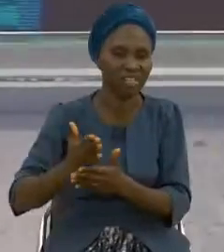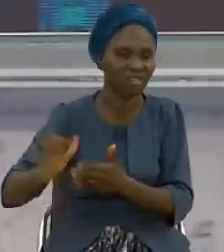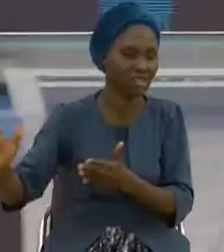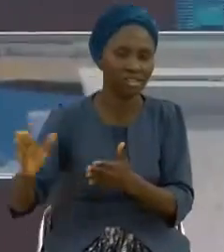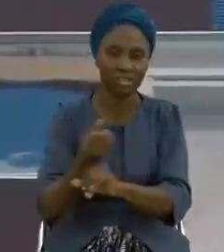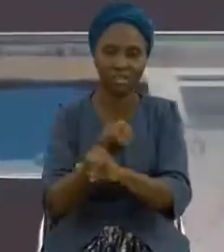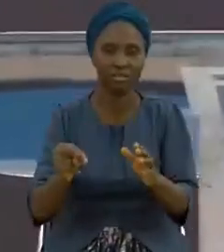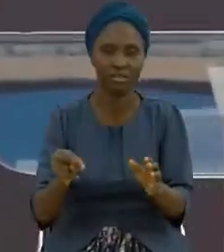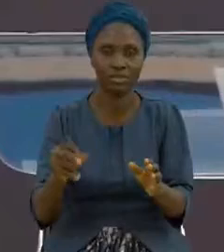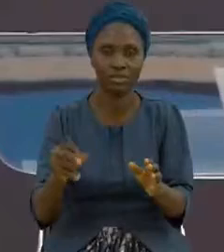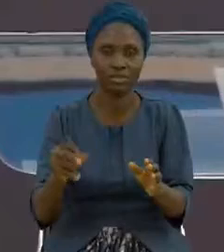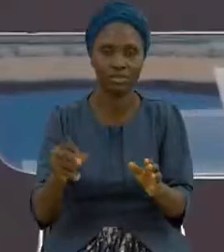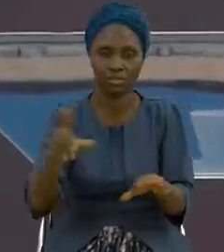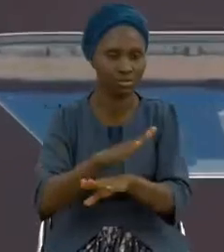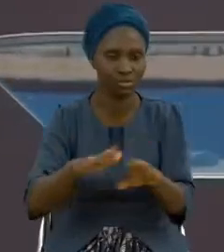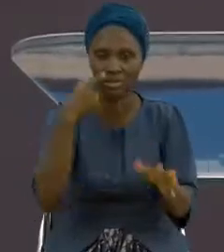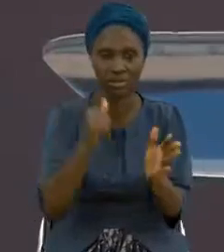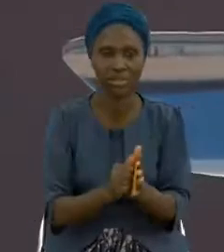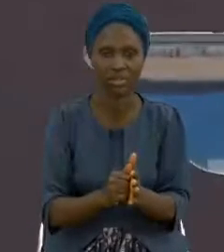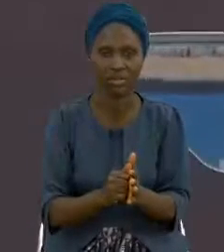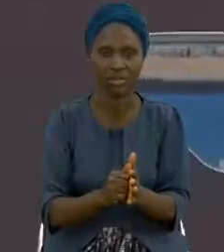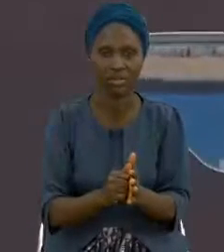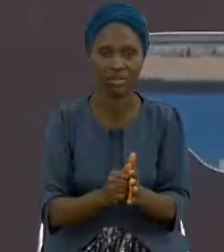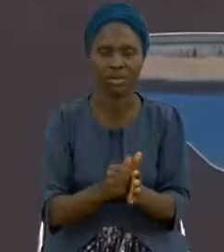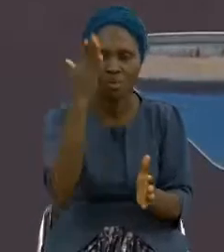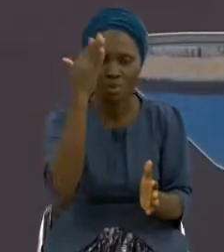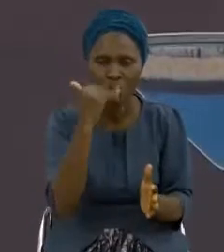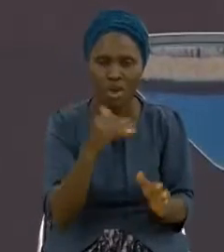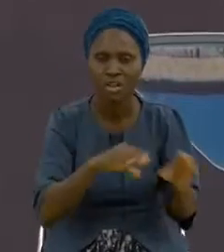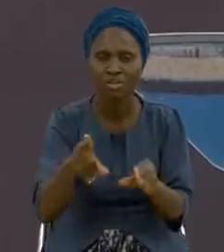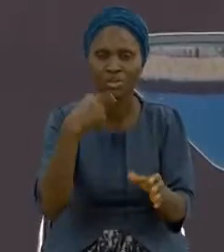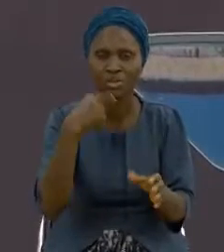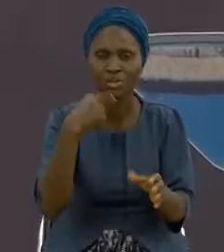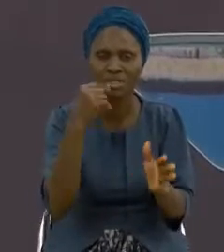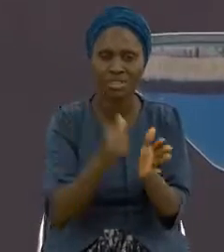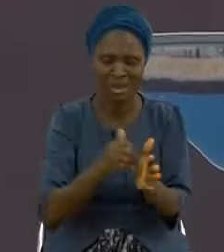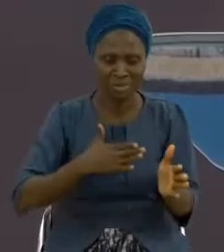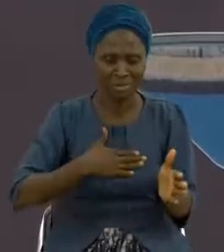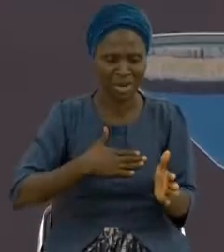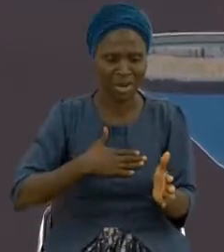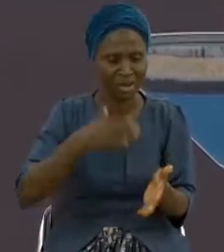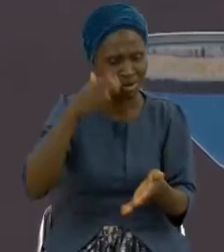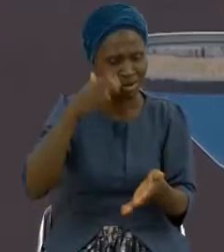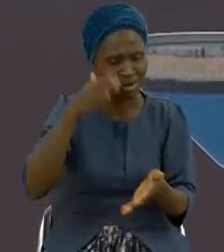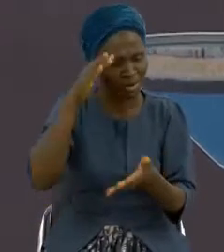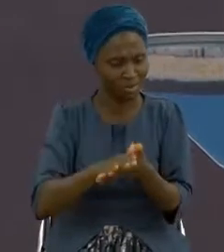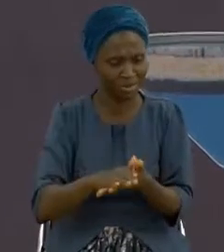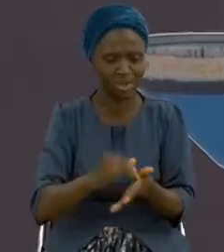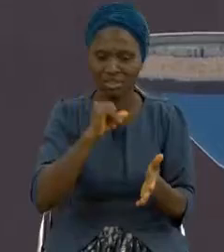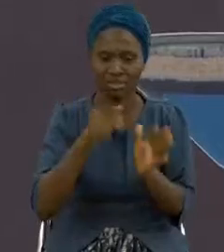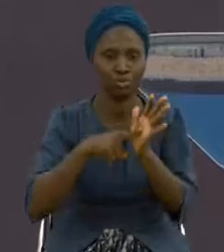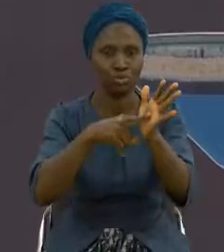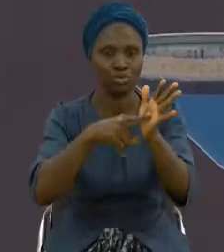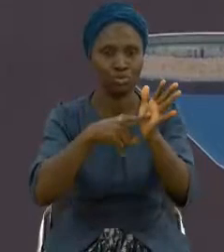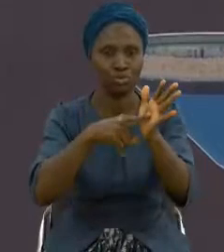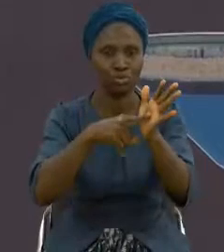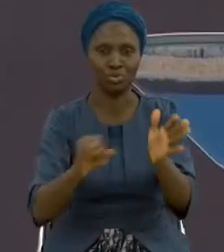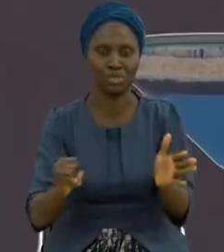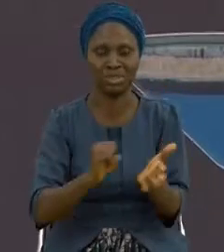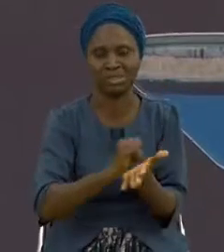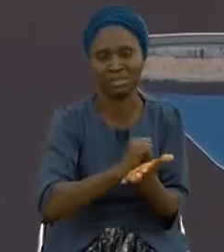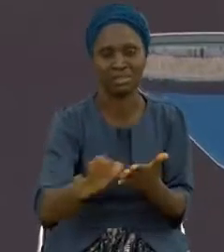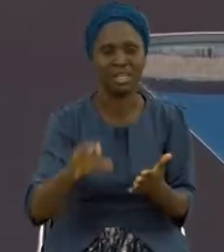husband is not manifesting sanctification? He's always angry and he's